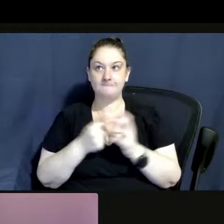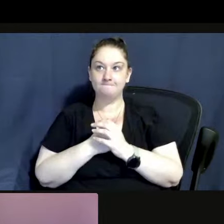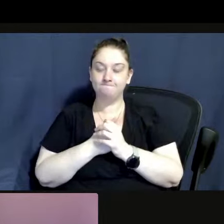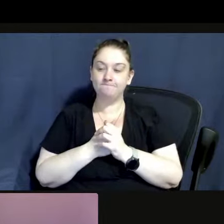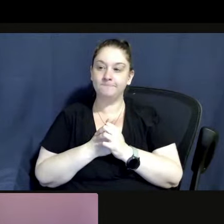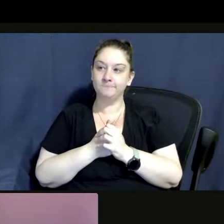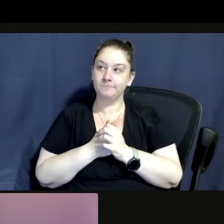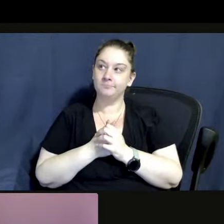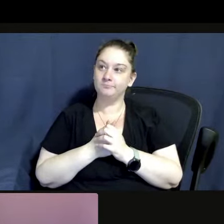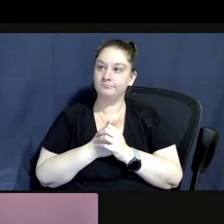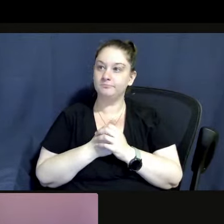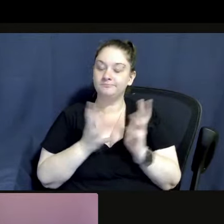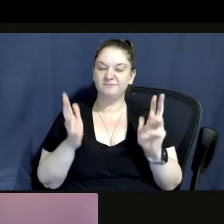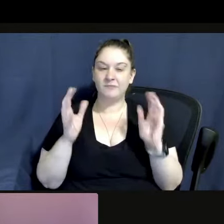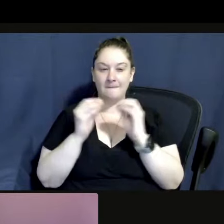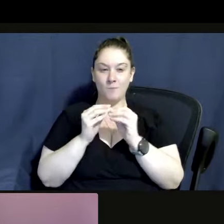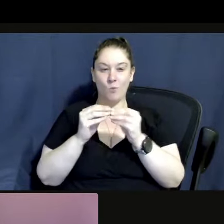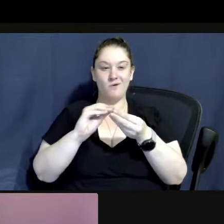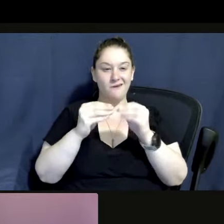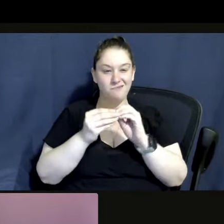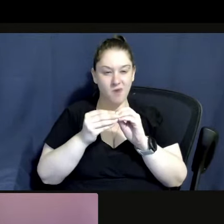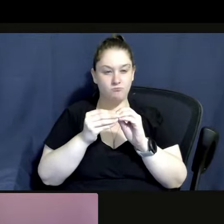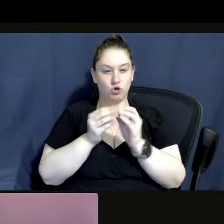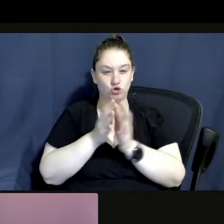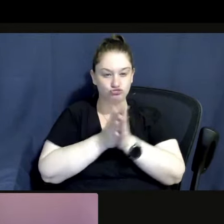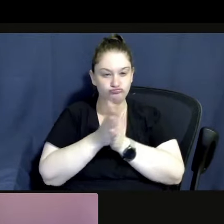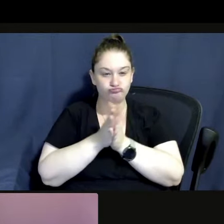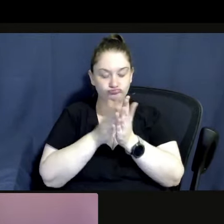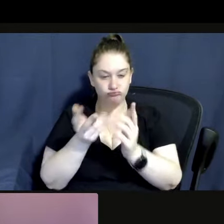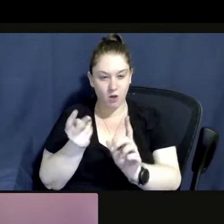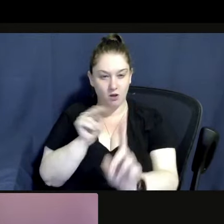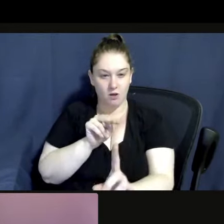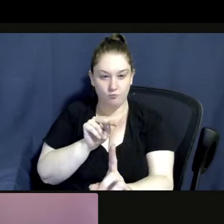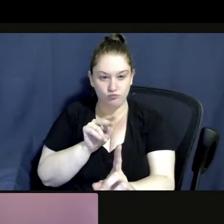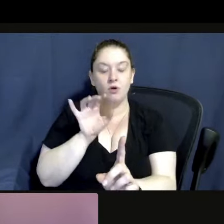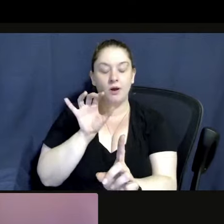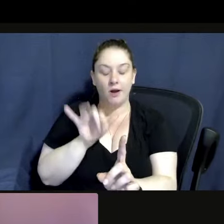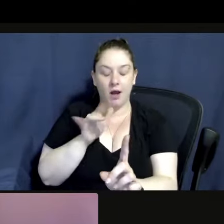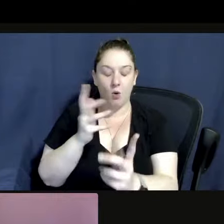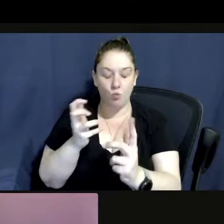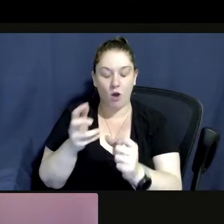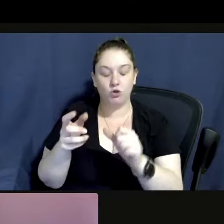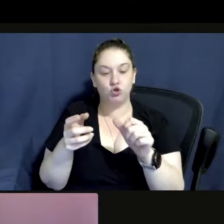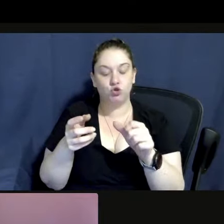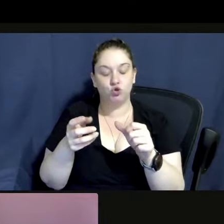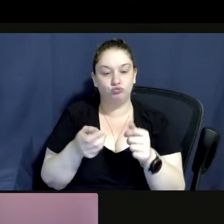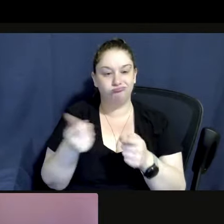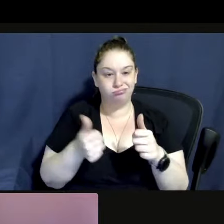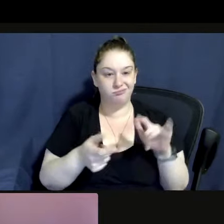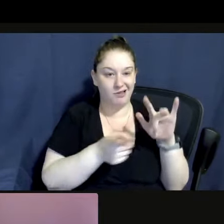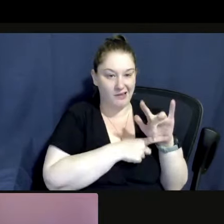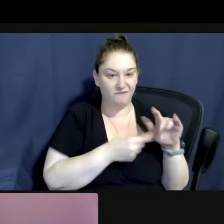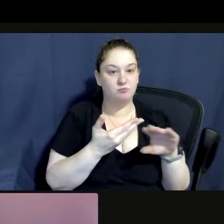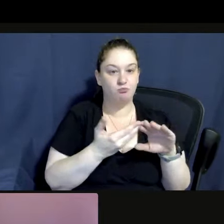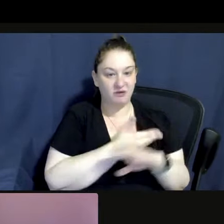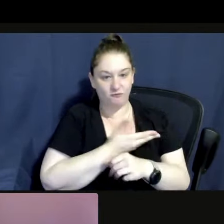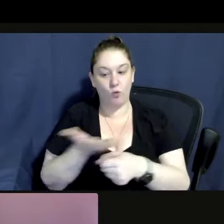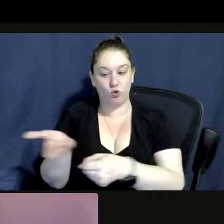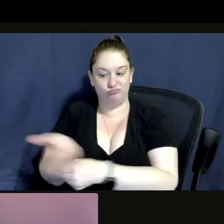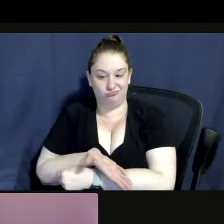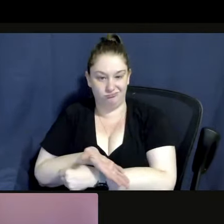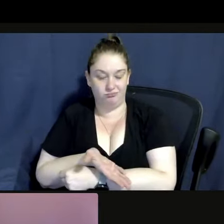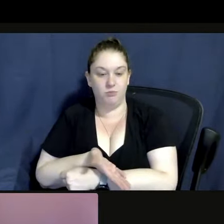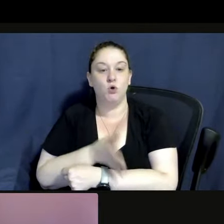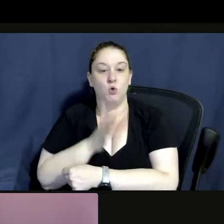I suppose, numbers-driven approach, which is I would rather eliminate vacancies before we lay off people who have chosen